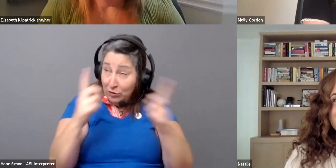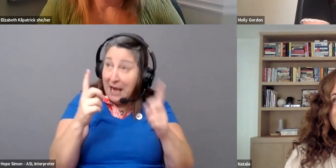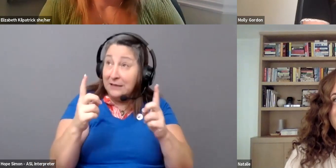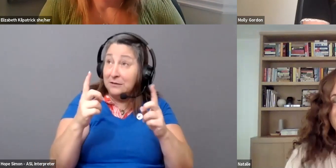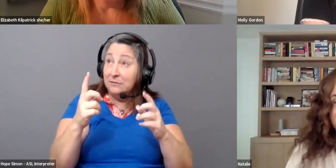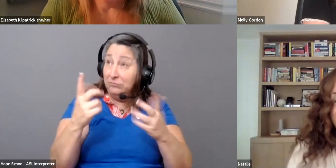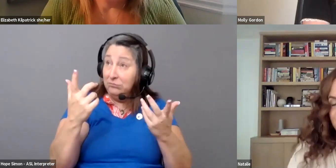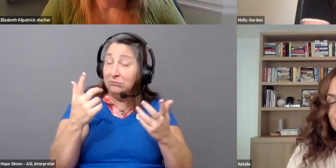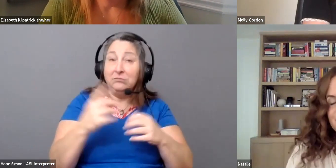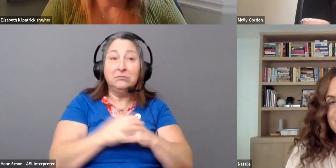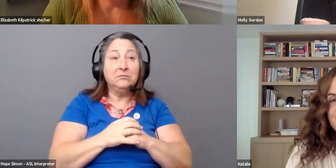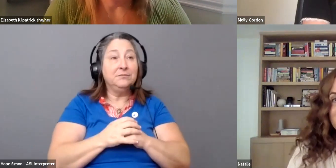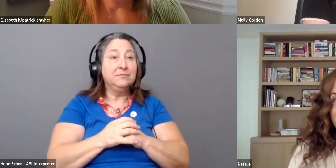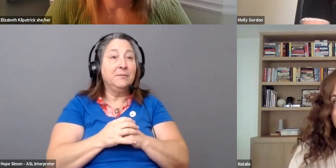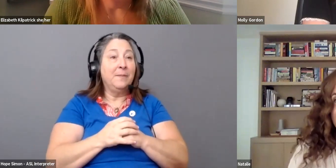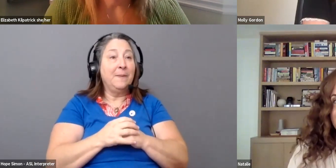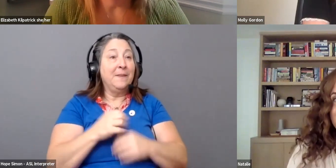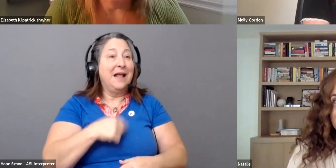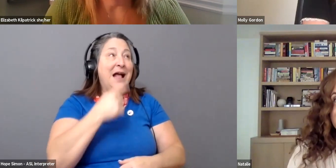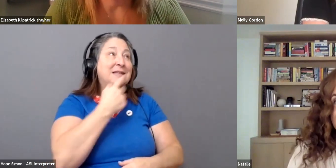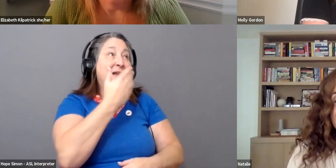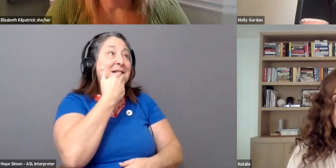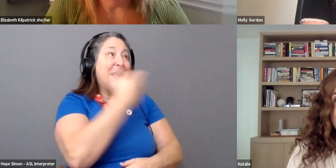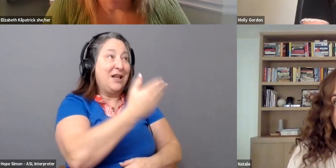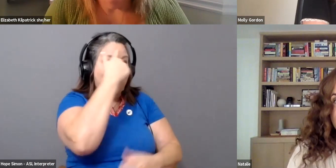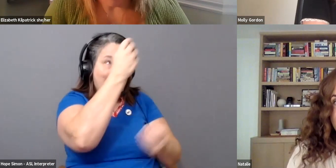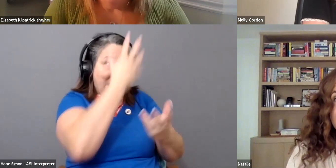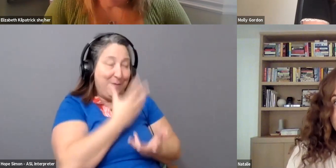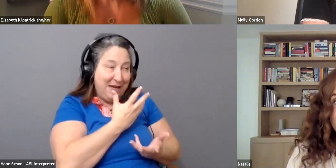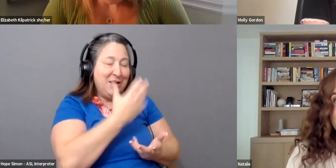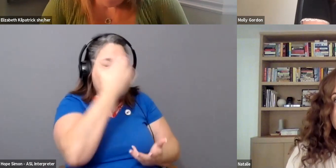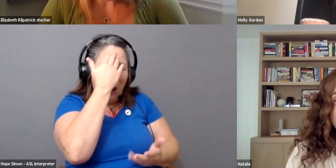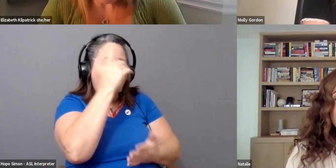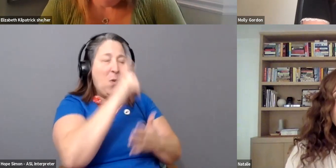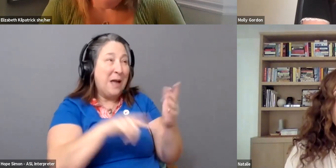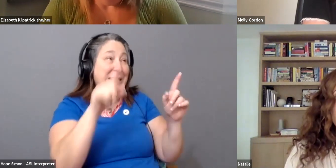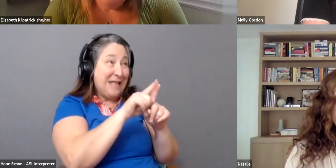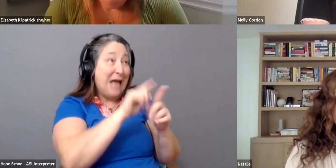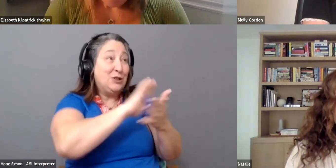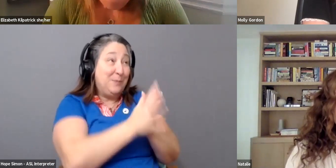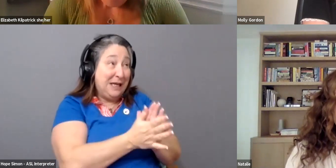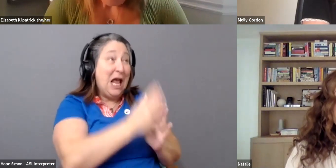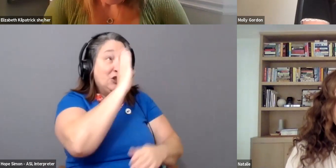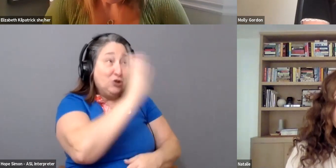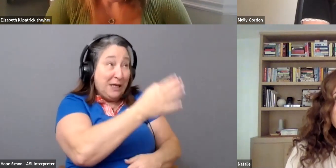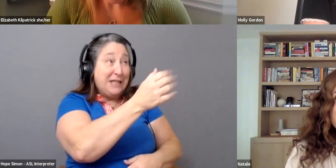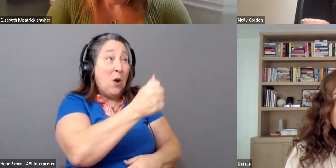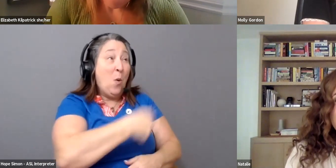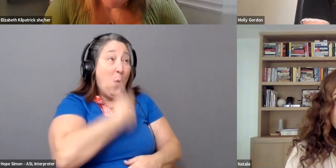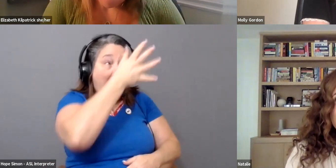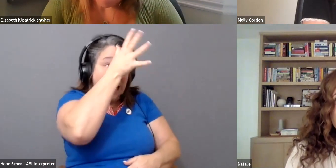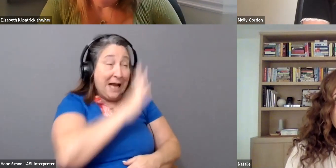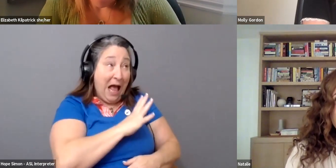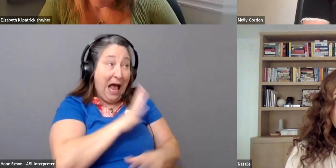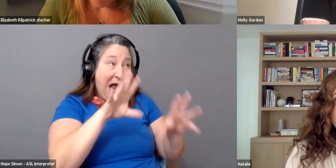think I literally said, thank you for letting me know what it feels like to be a straight white guy. I accept. but I think the lesson from